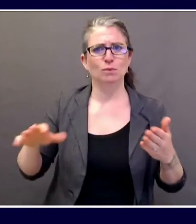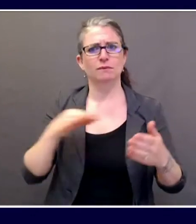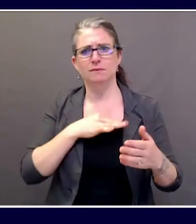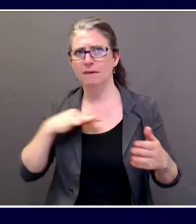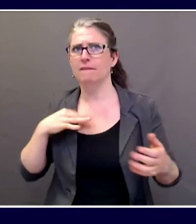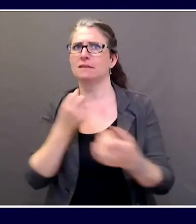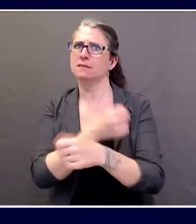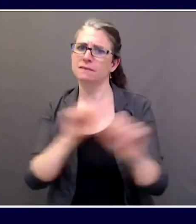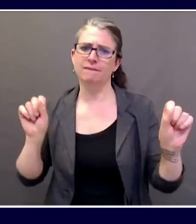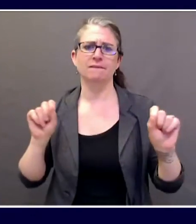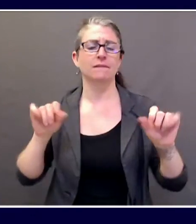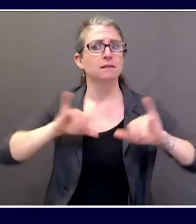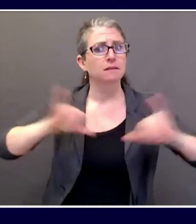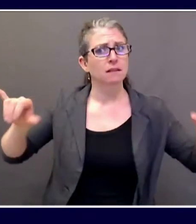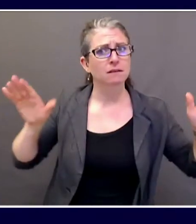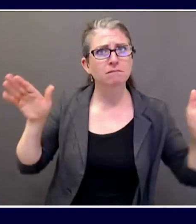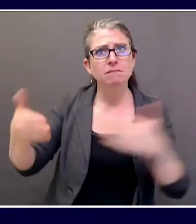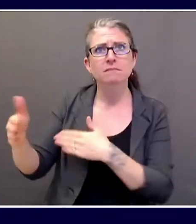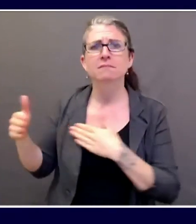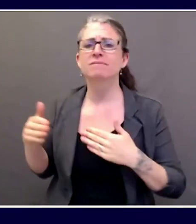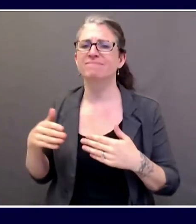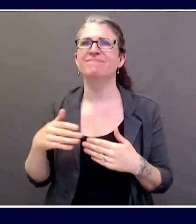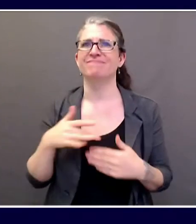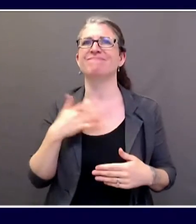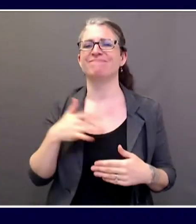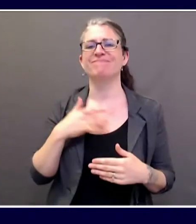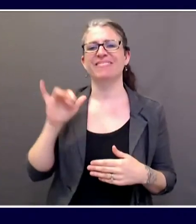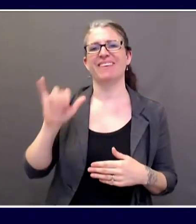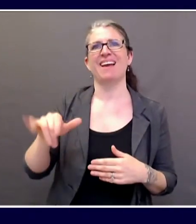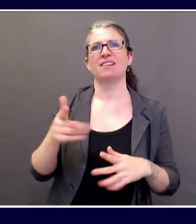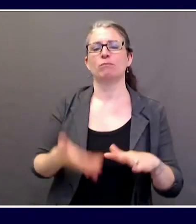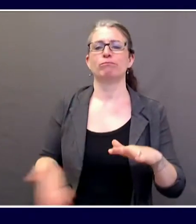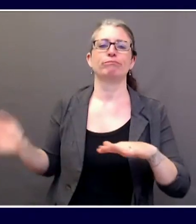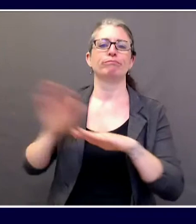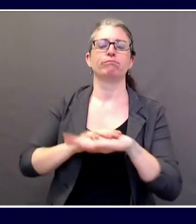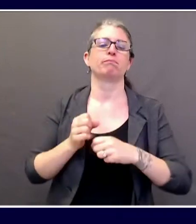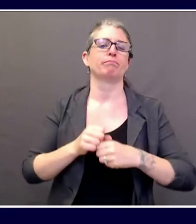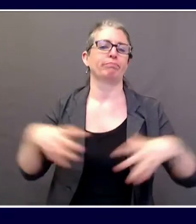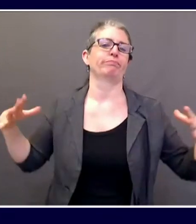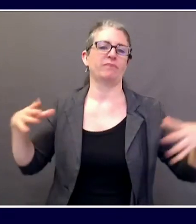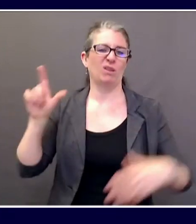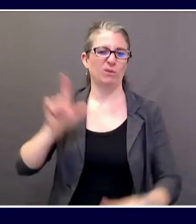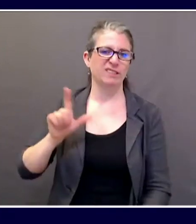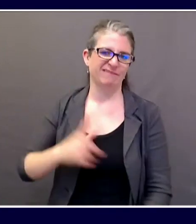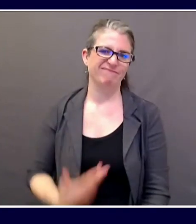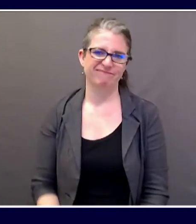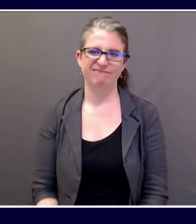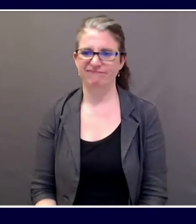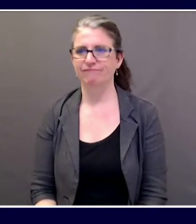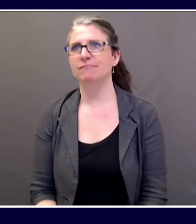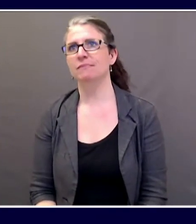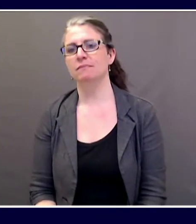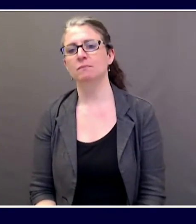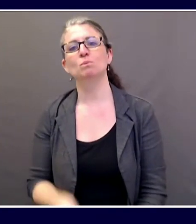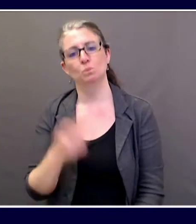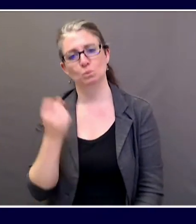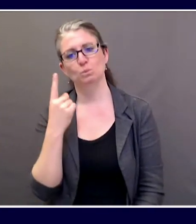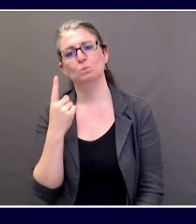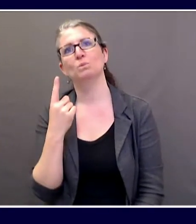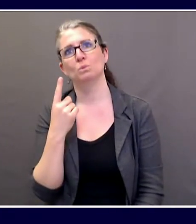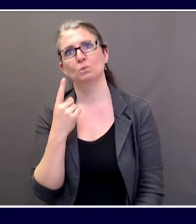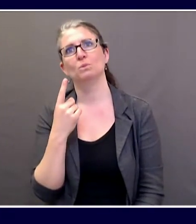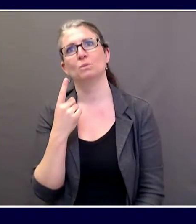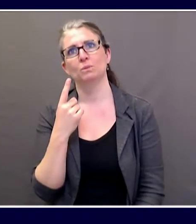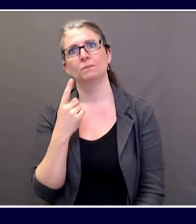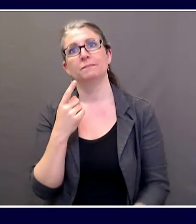going on. Okay, thanks. That's it. Thank you. Yep. And the final question for the afternoon goes to Megan at